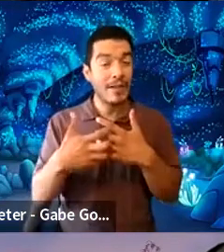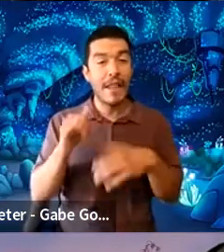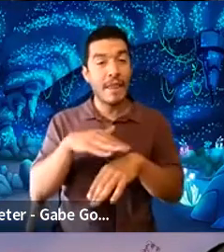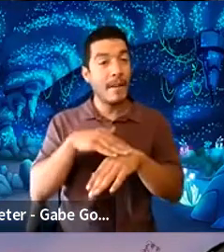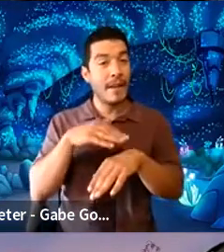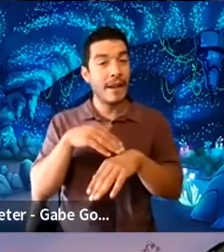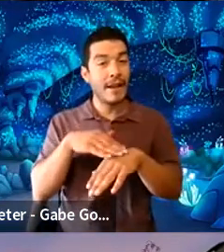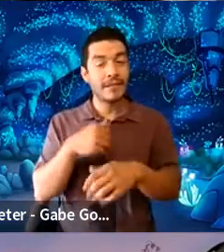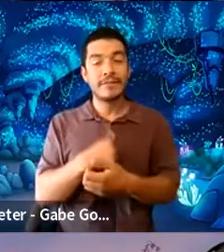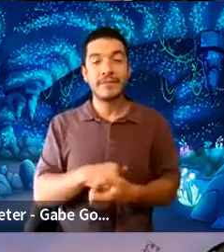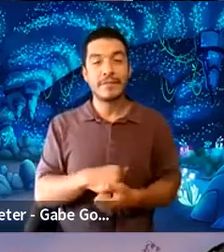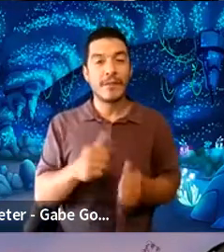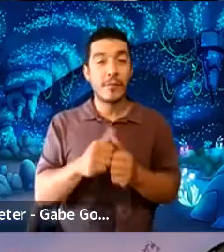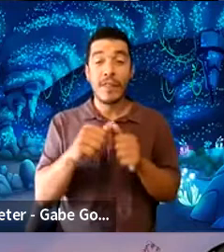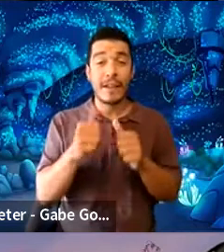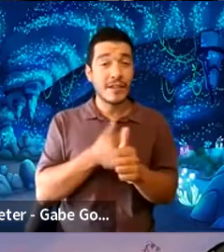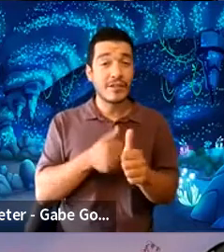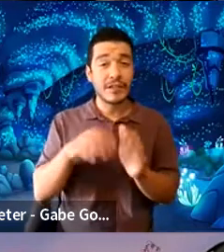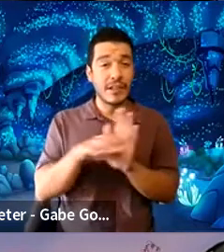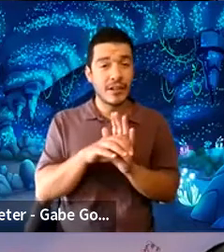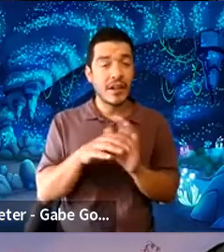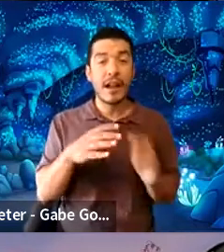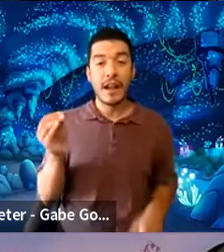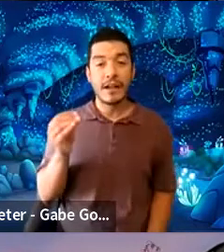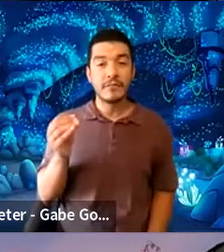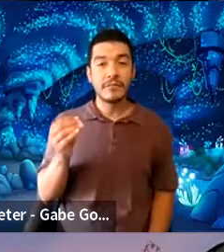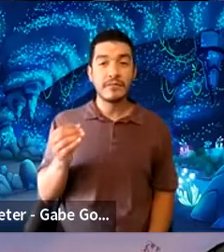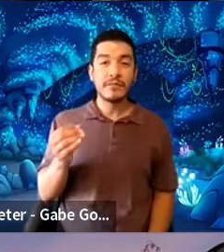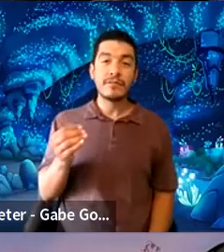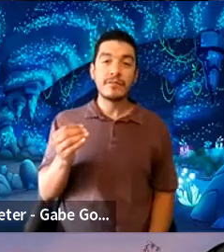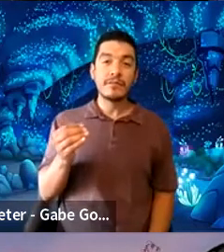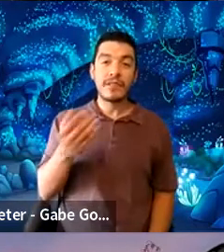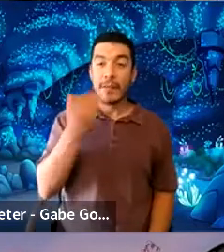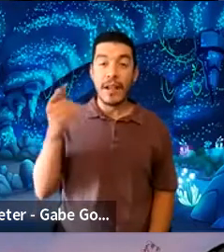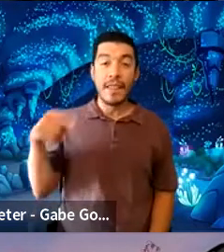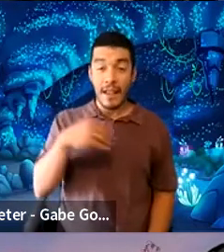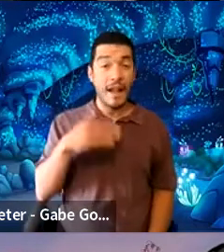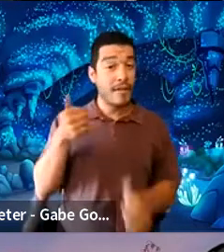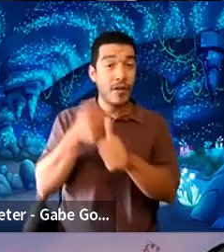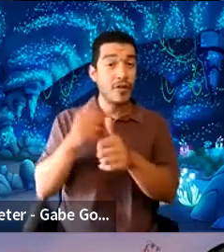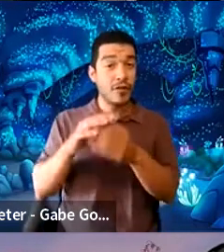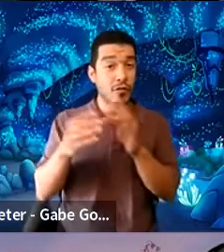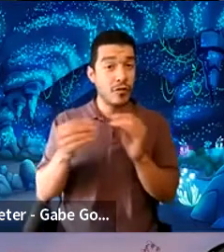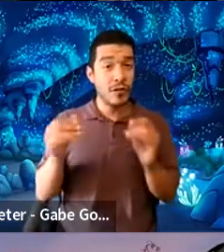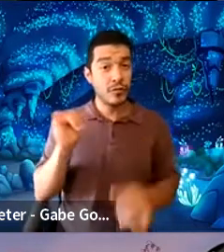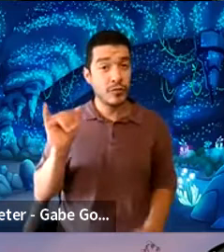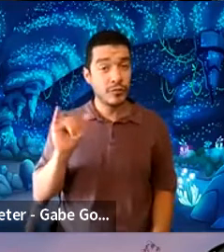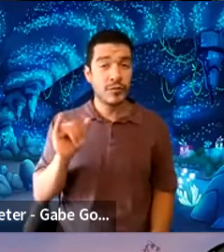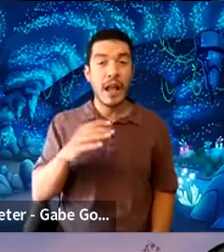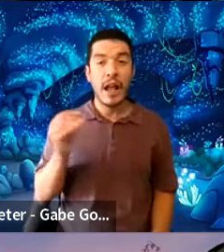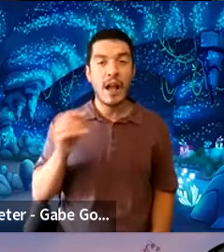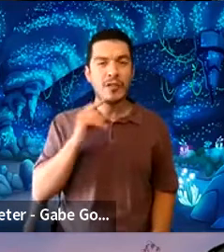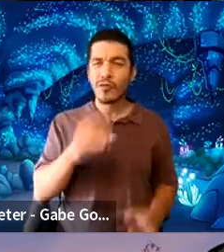pets with each character? And because they have their own storylines as well, and